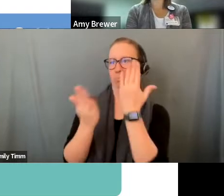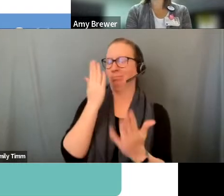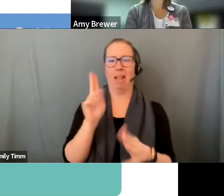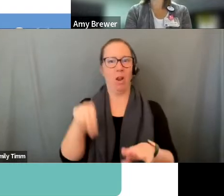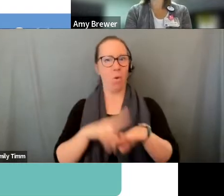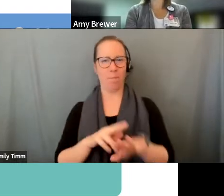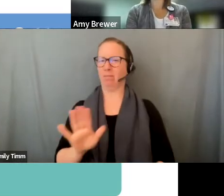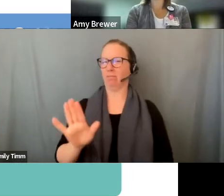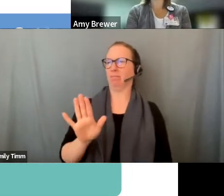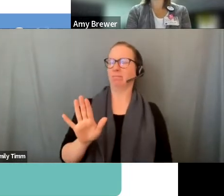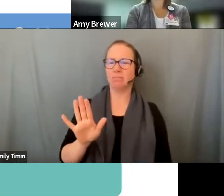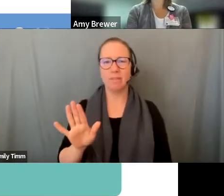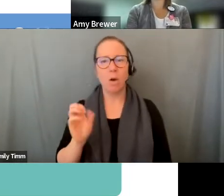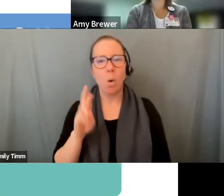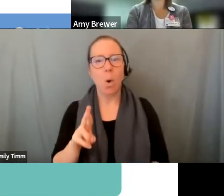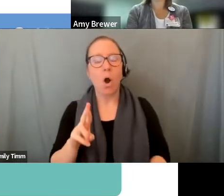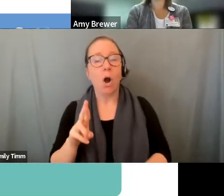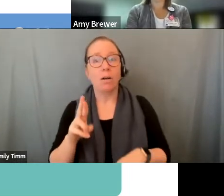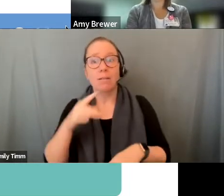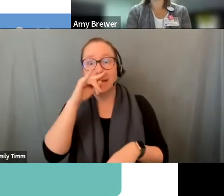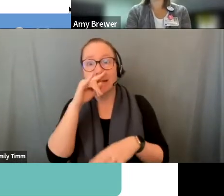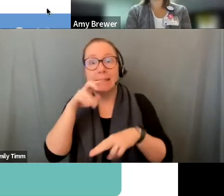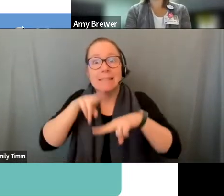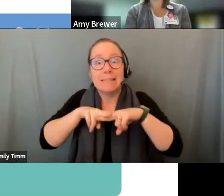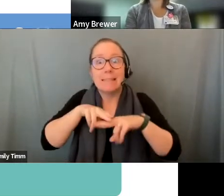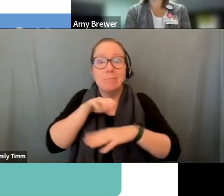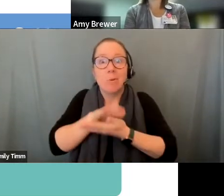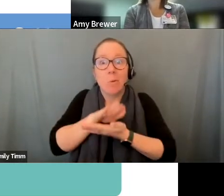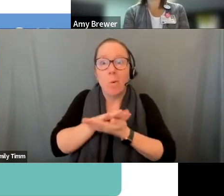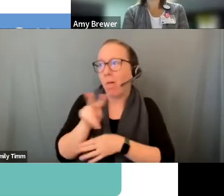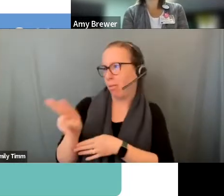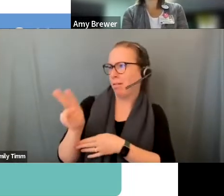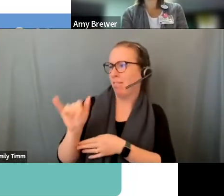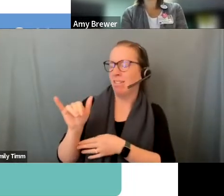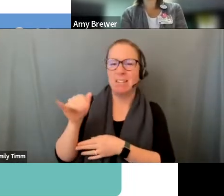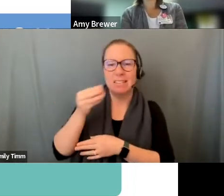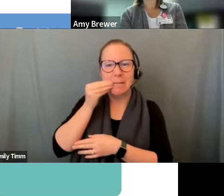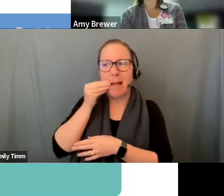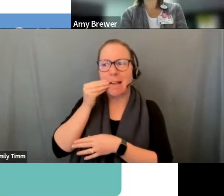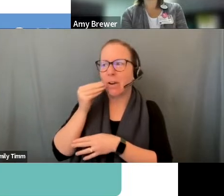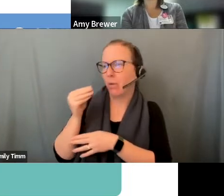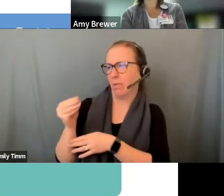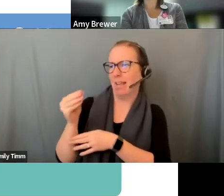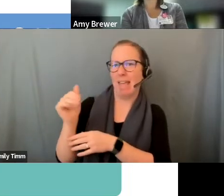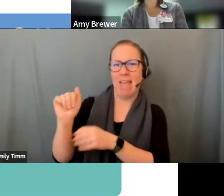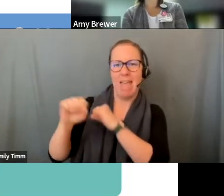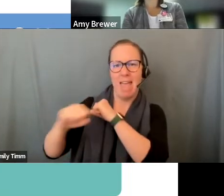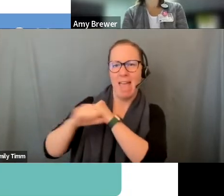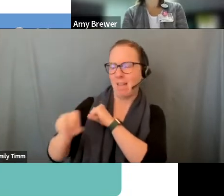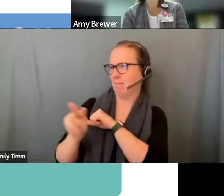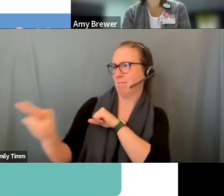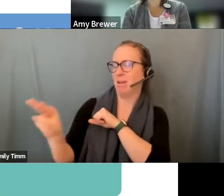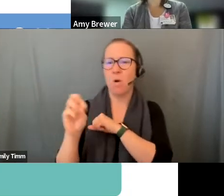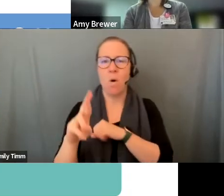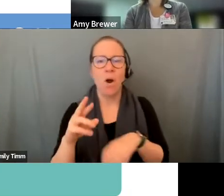they sitting in school looking out the window at tobacco and alcohol ads? Is there a new cannabis retail shop open